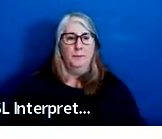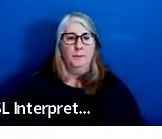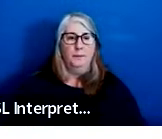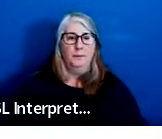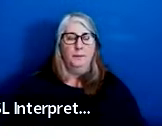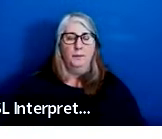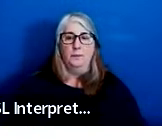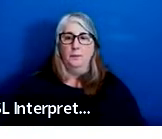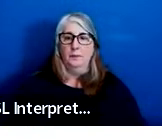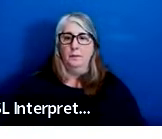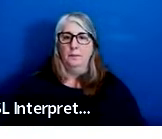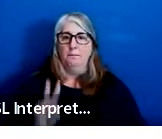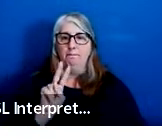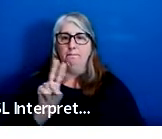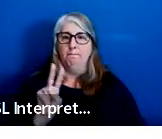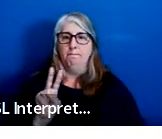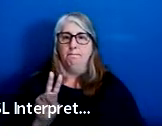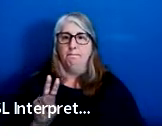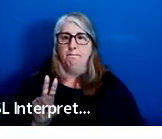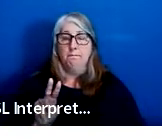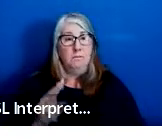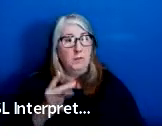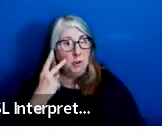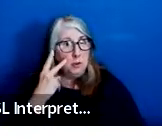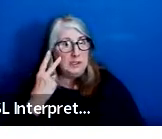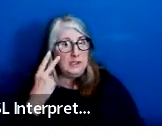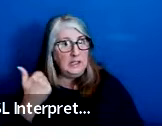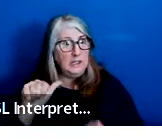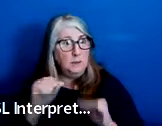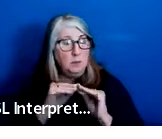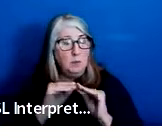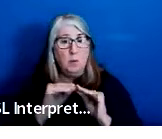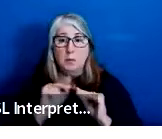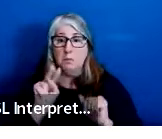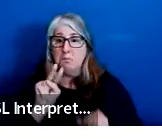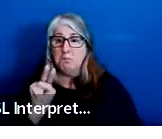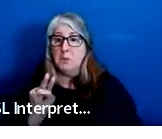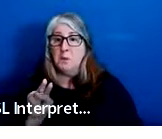See what else we have. Do you see anything else out there, guys?